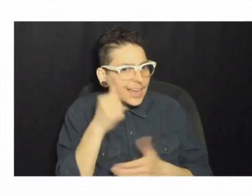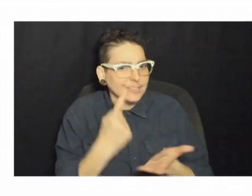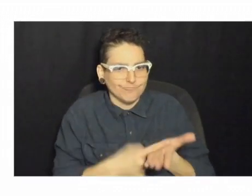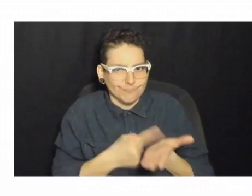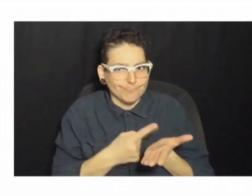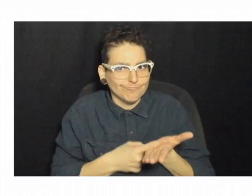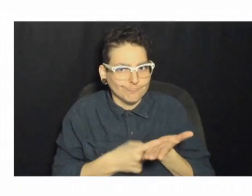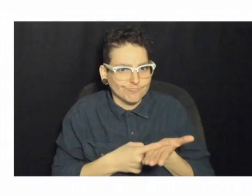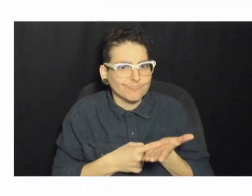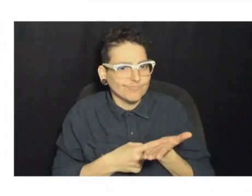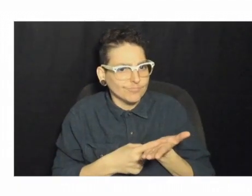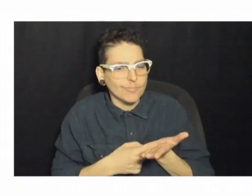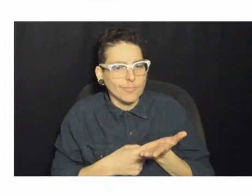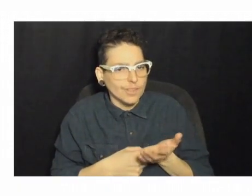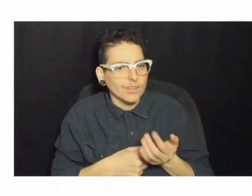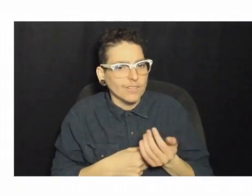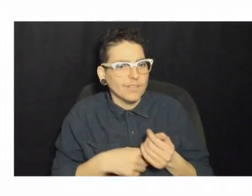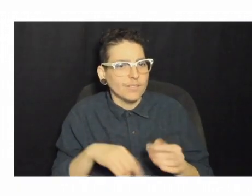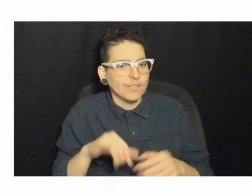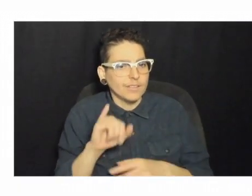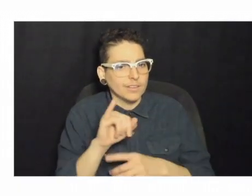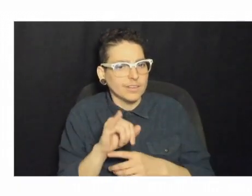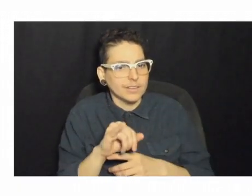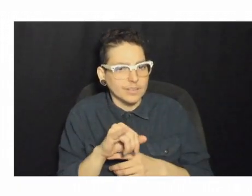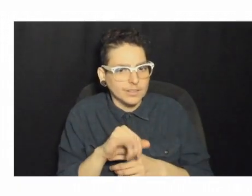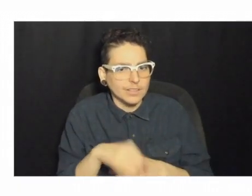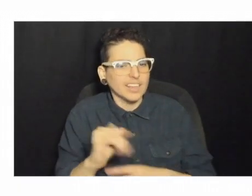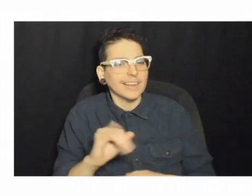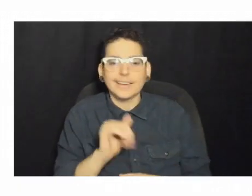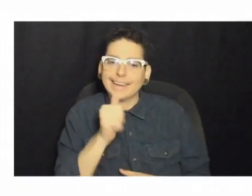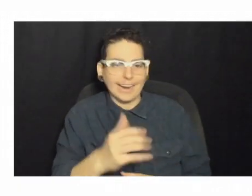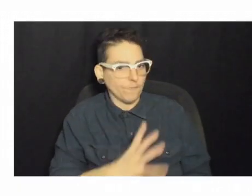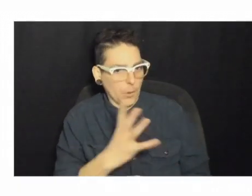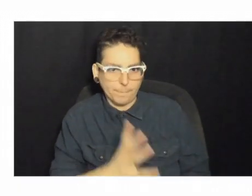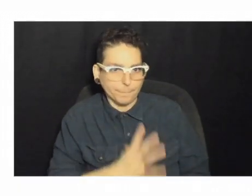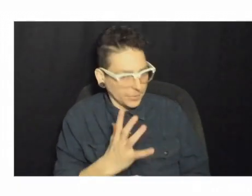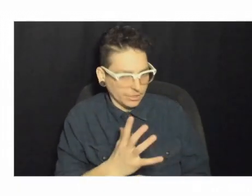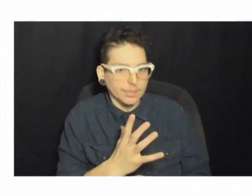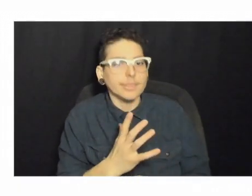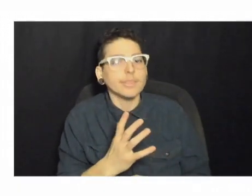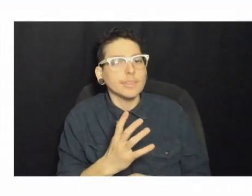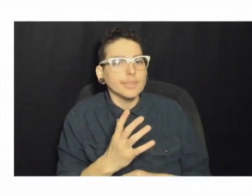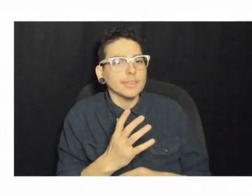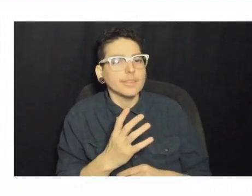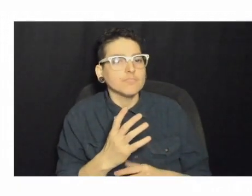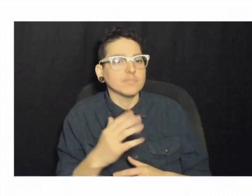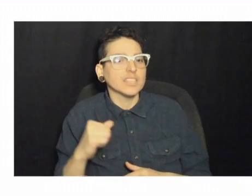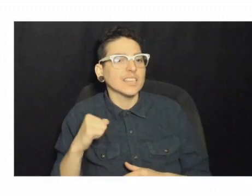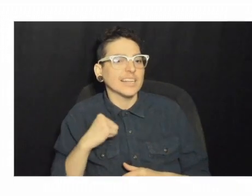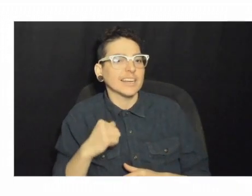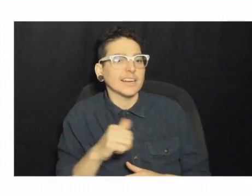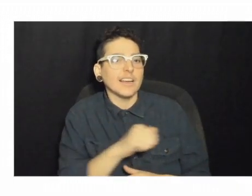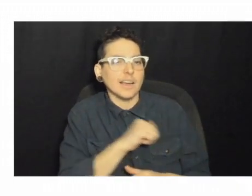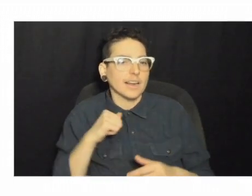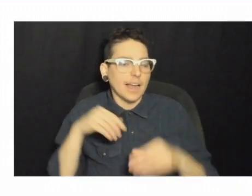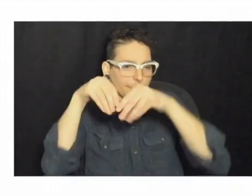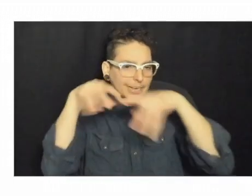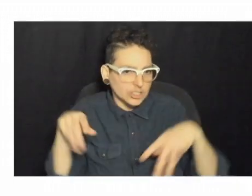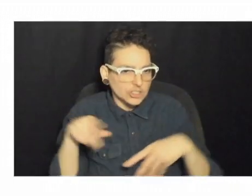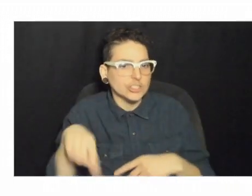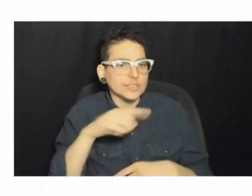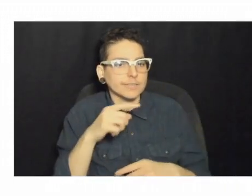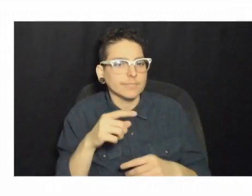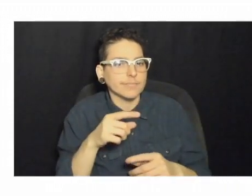role and administrators allowing them to take that role. So if you're in a community, relying on the community,